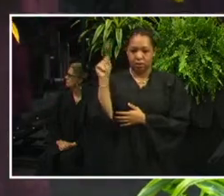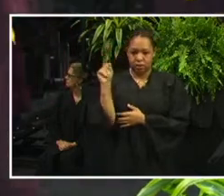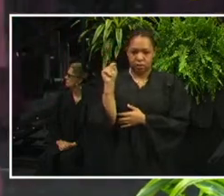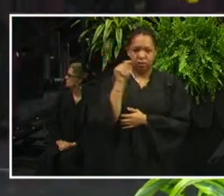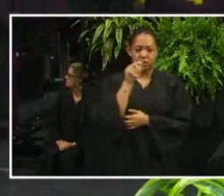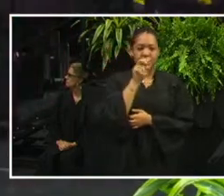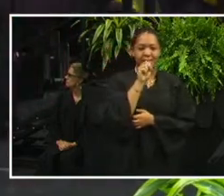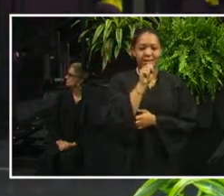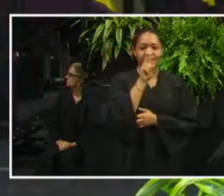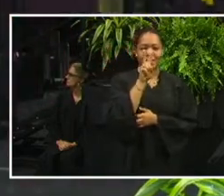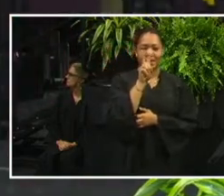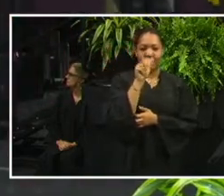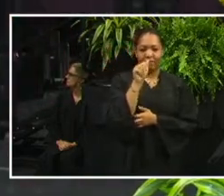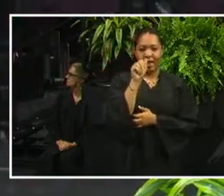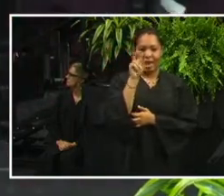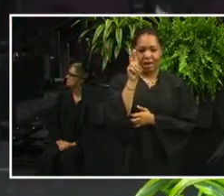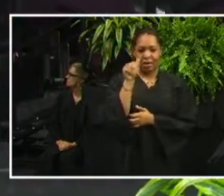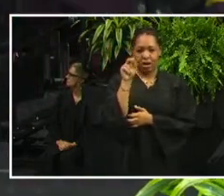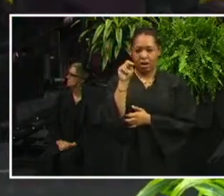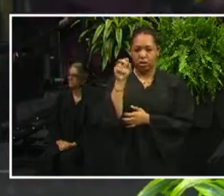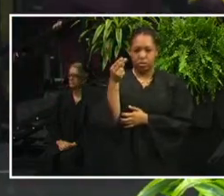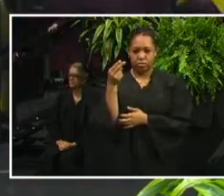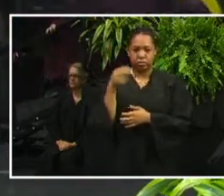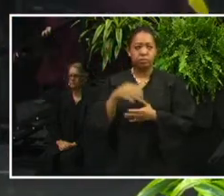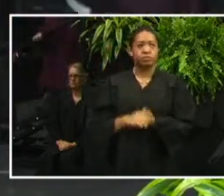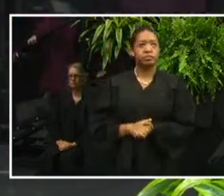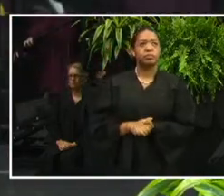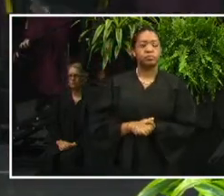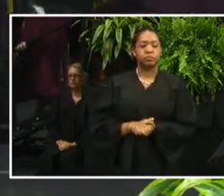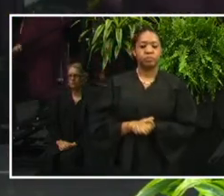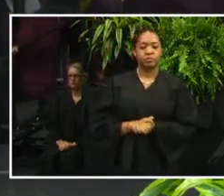Savannah Latrell Castle.